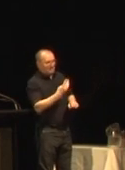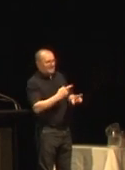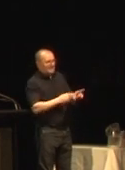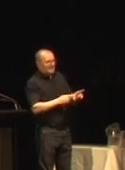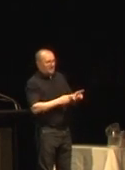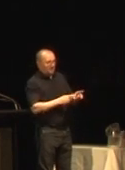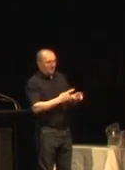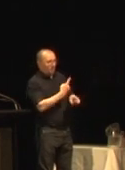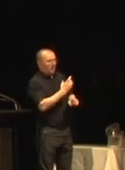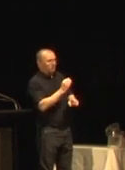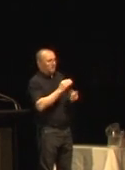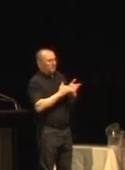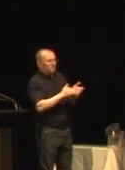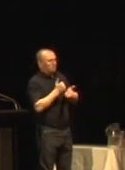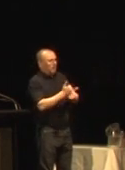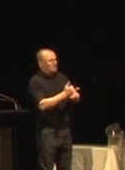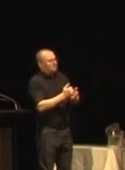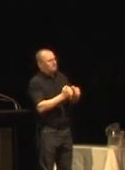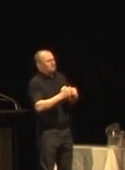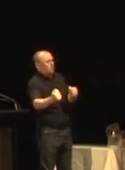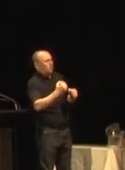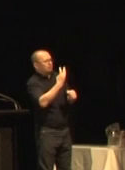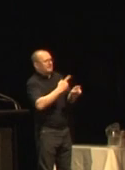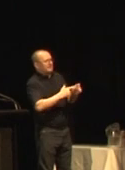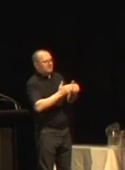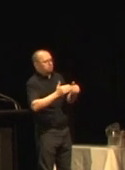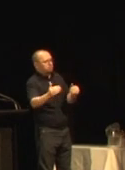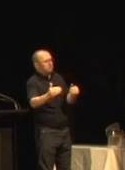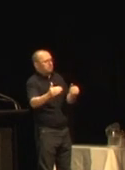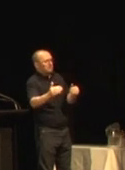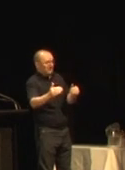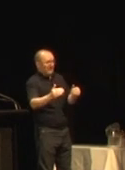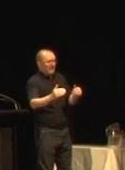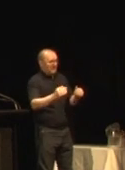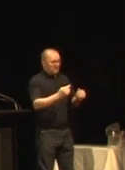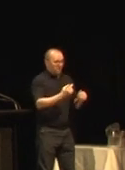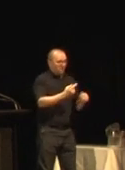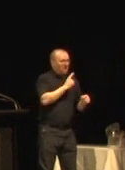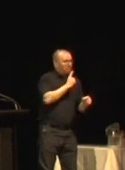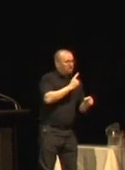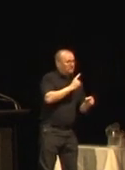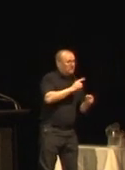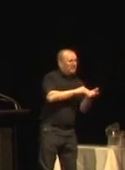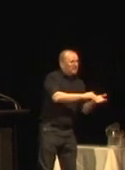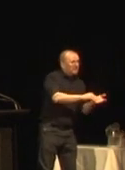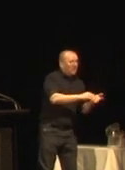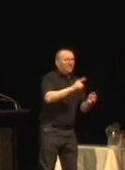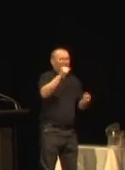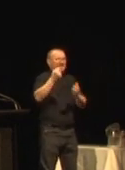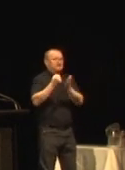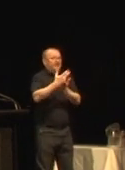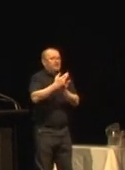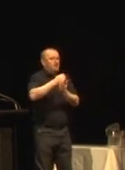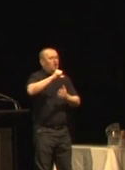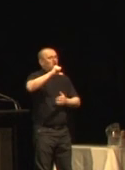this $100 million grant, that system will have spent almost $90 million. It